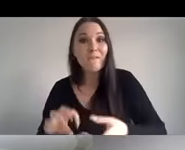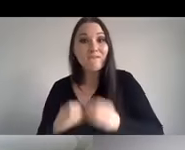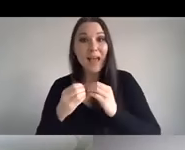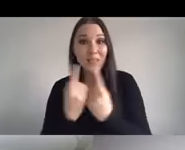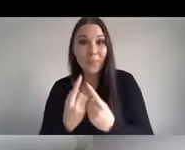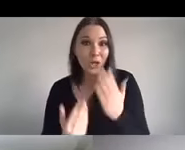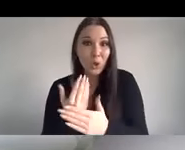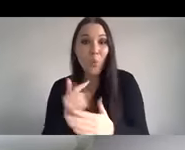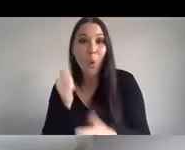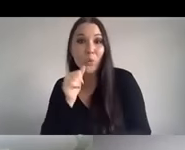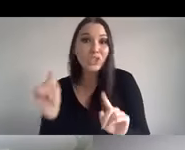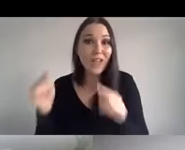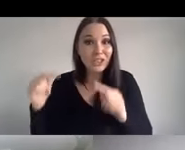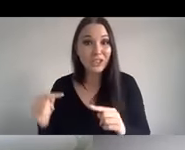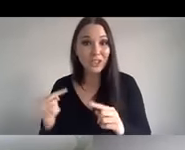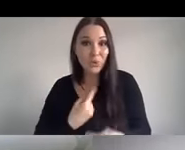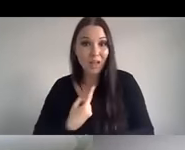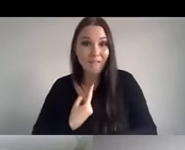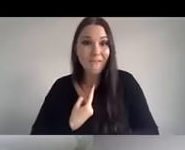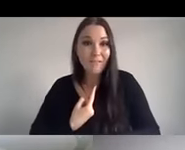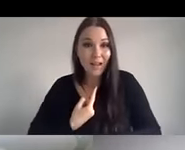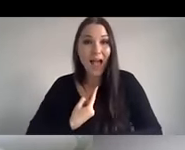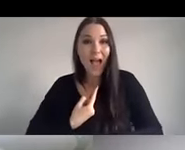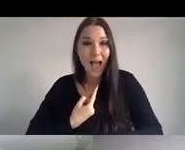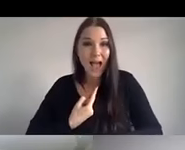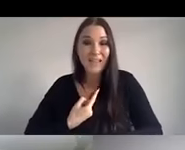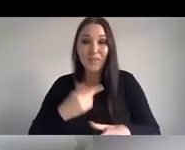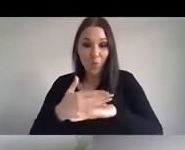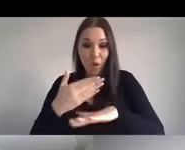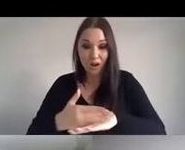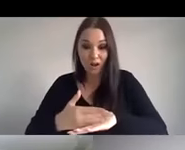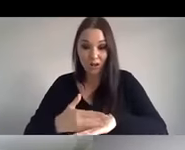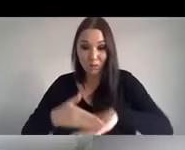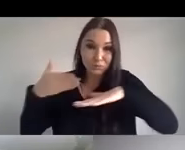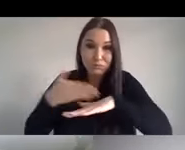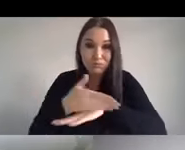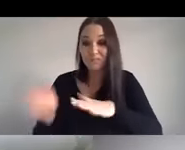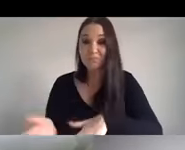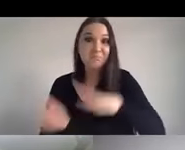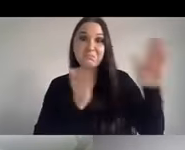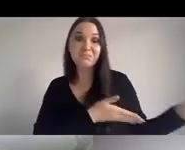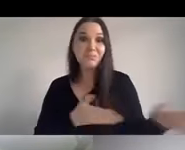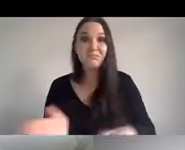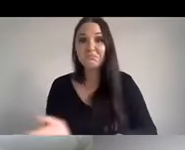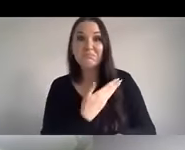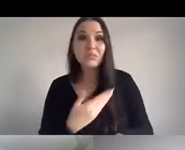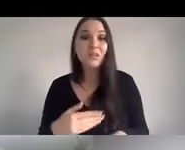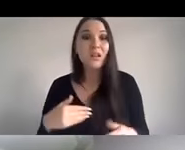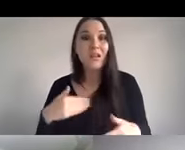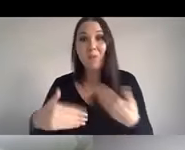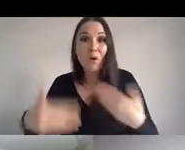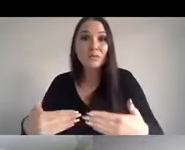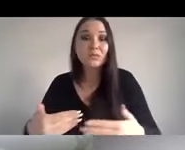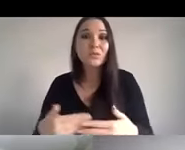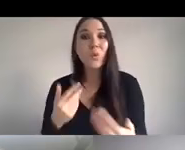always challenging yourself, and potentially you're even throwing away work. And so you need a type of engineer